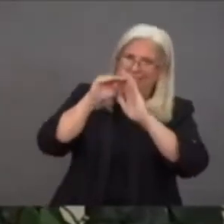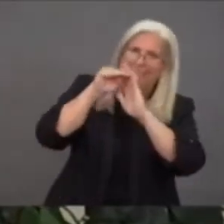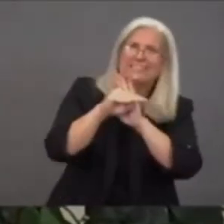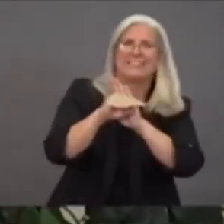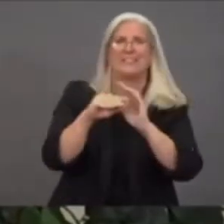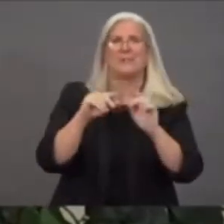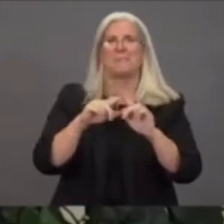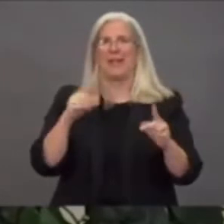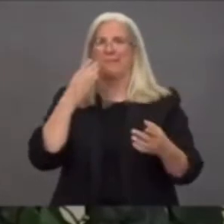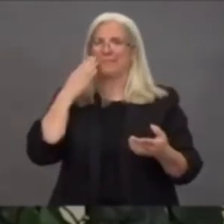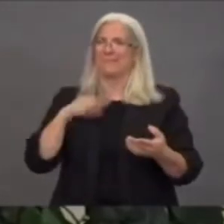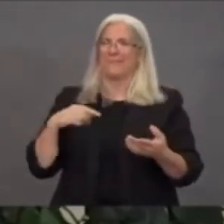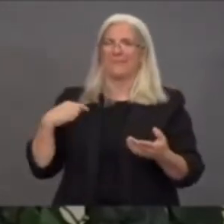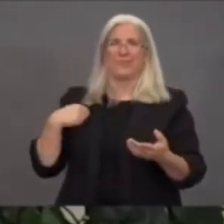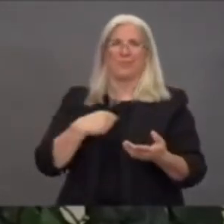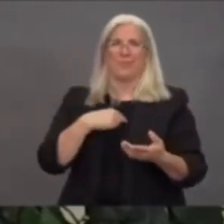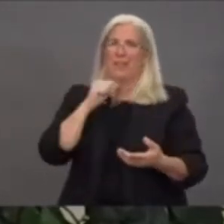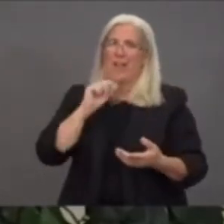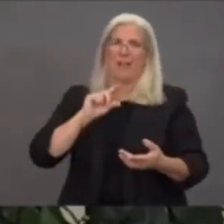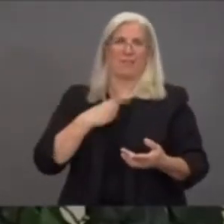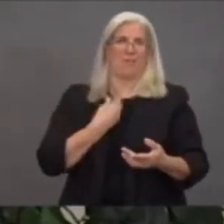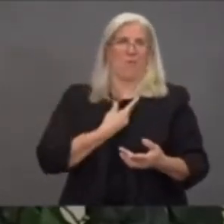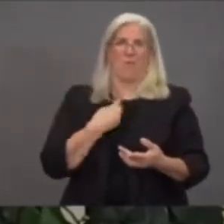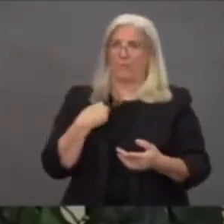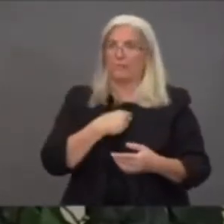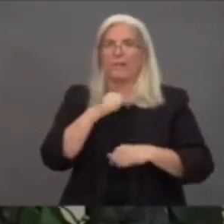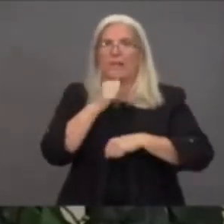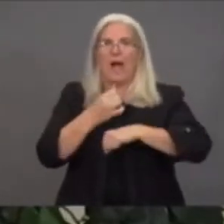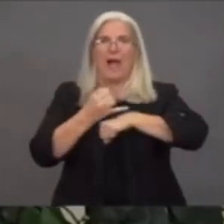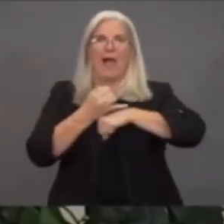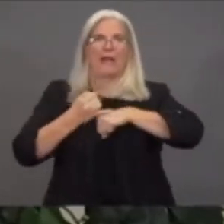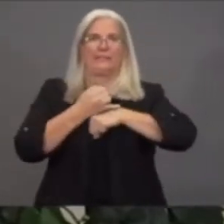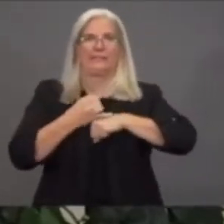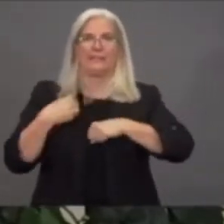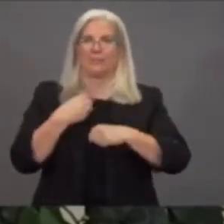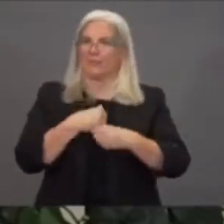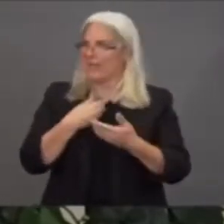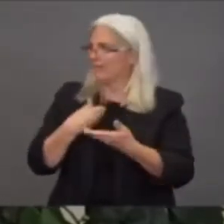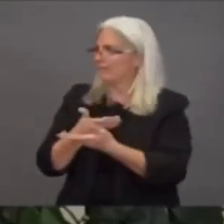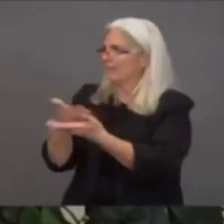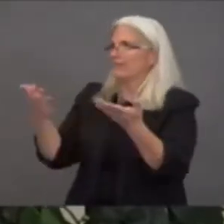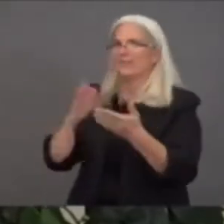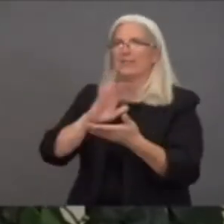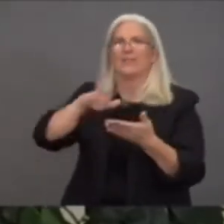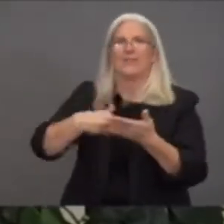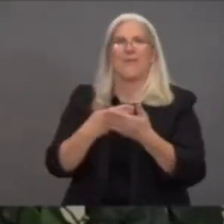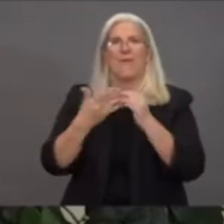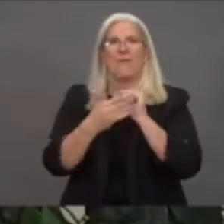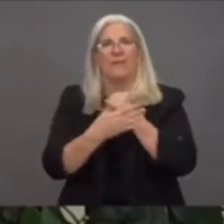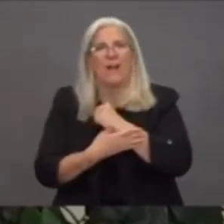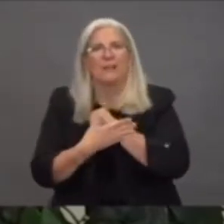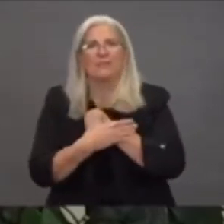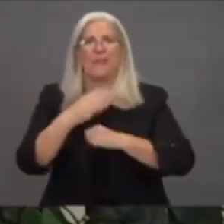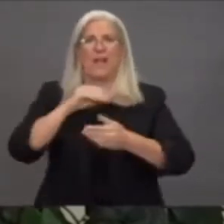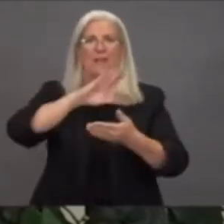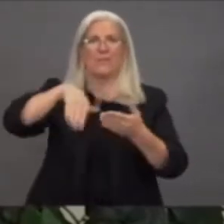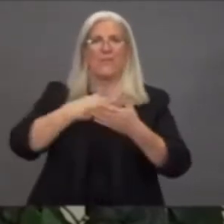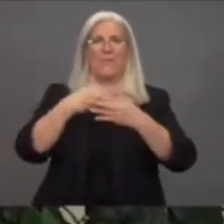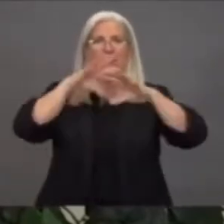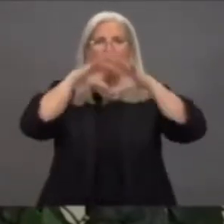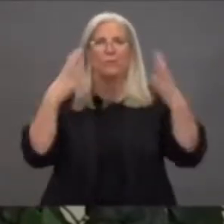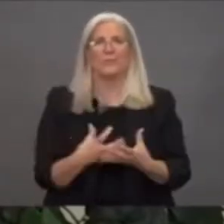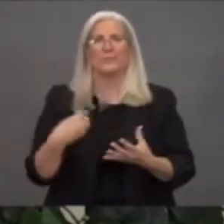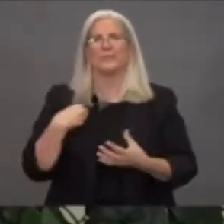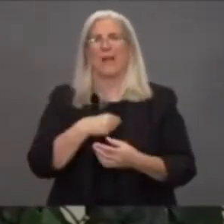know that we're connected to the rest of the state and the rest of the country, and they're experiencing large outbreaks. And so we need to be thoughtful, I